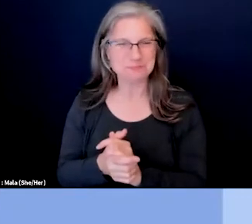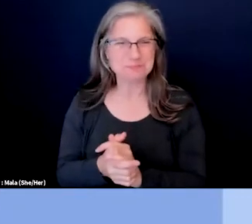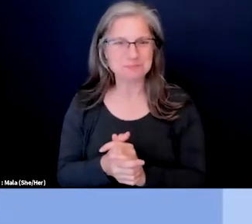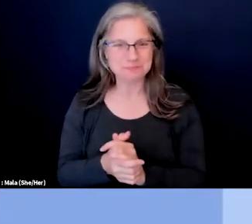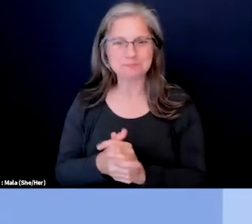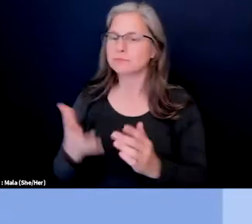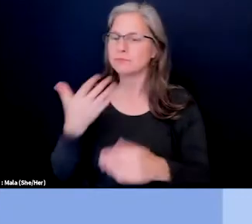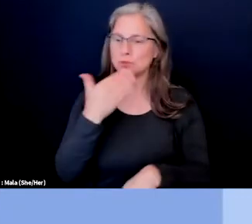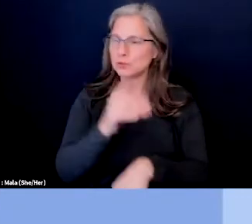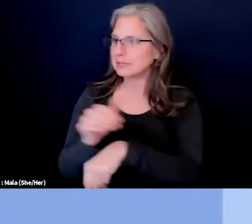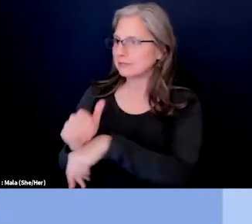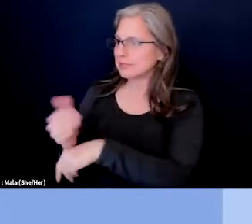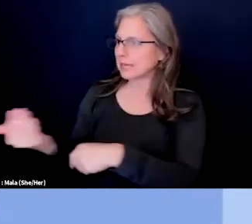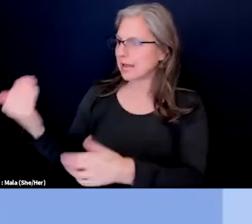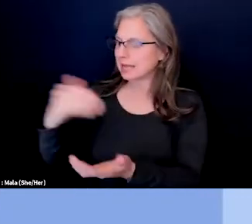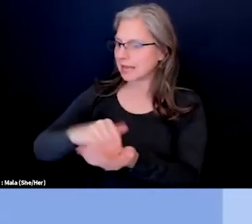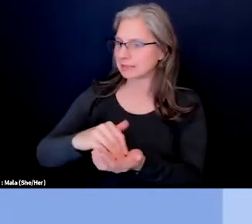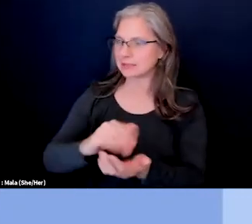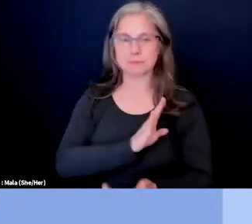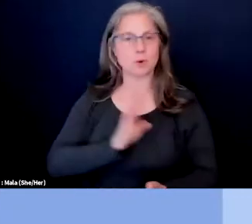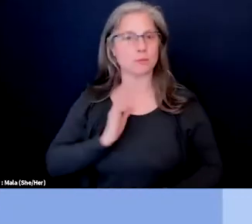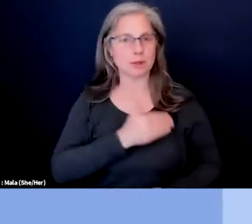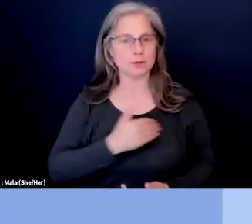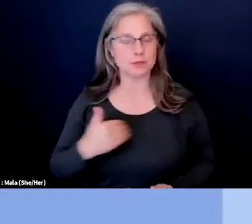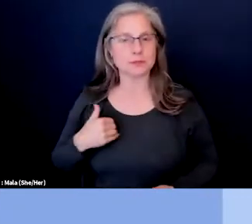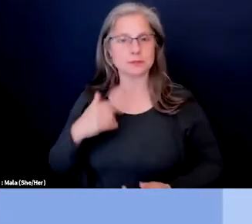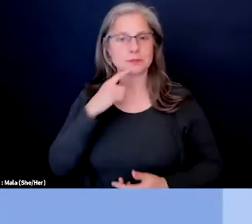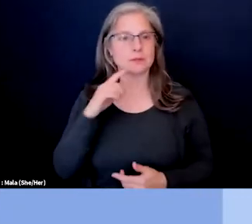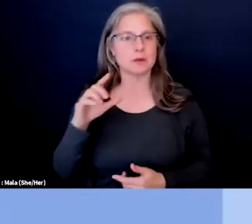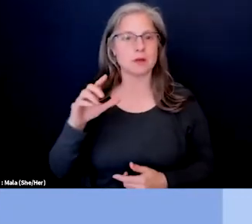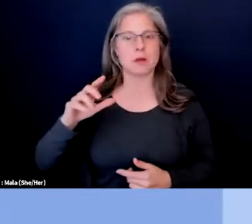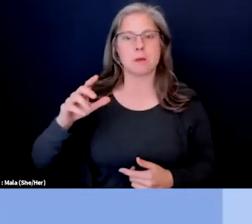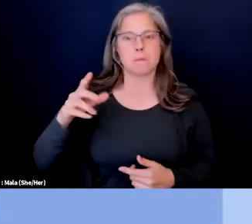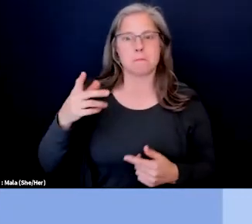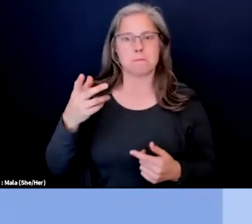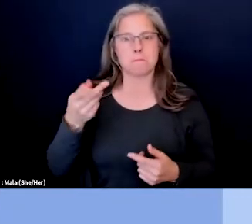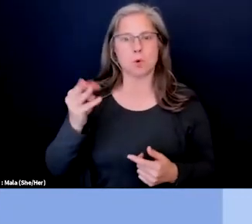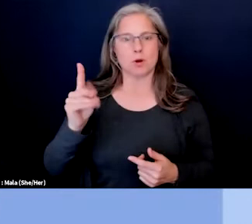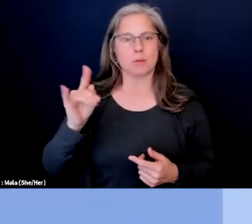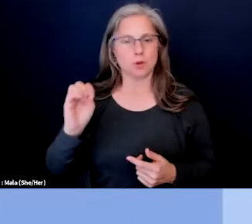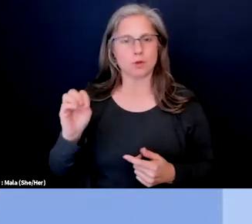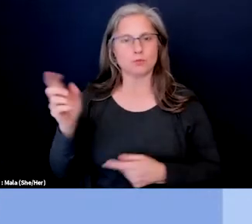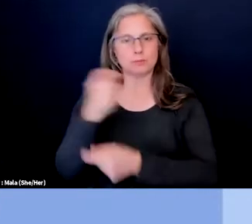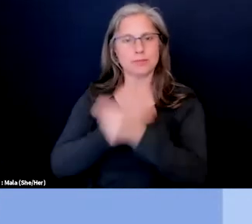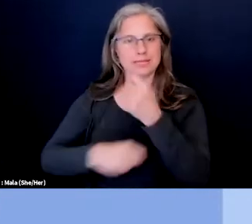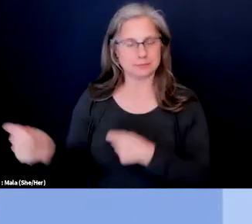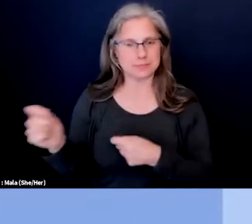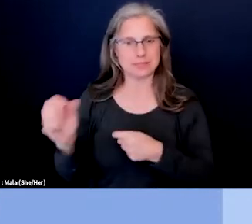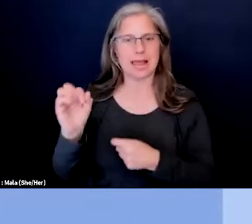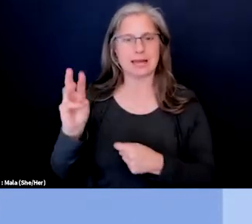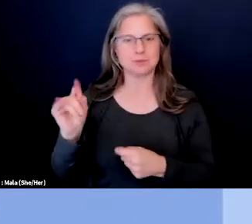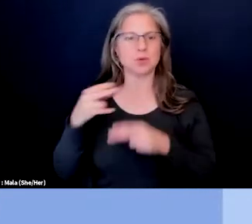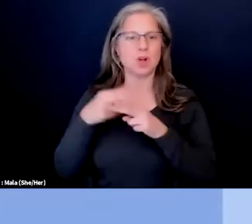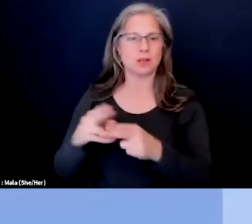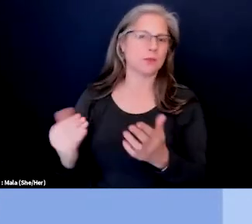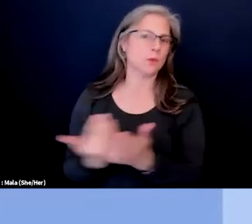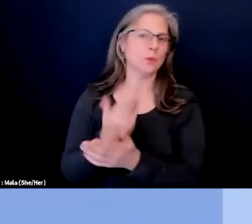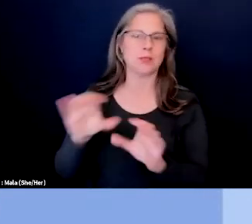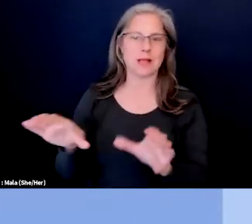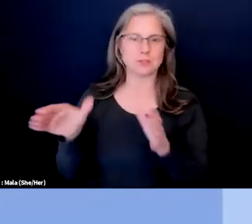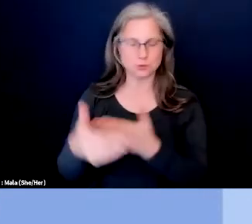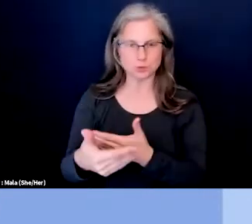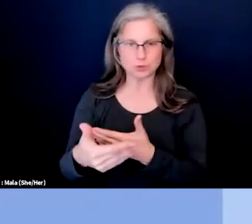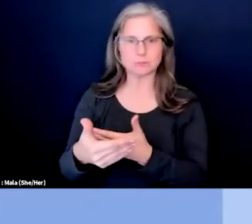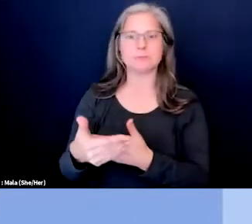So good evening again, board members. The portable replacement project at Adams Elementary School, which we're now calling the new classroom and